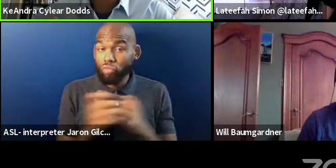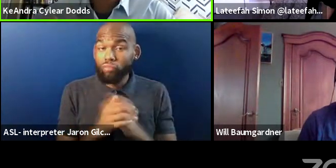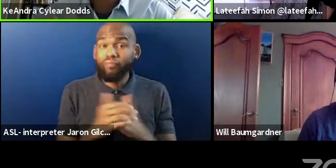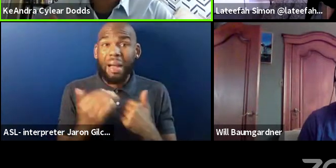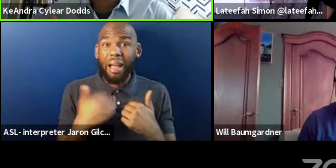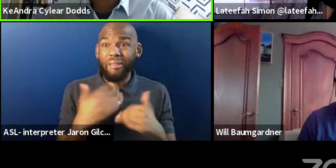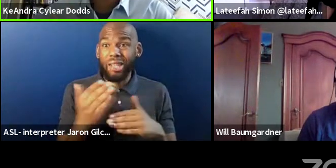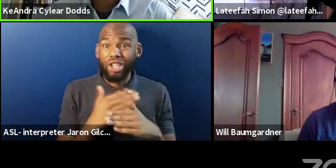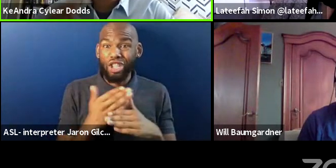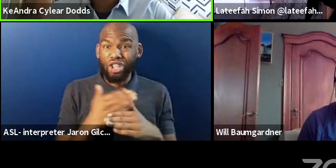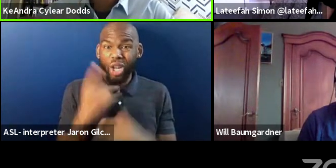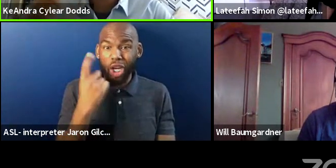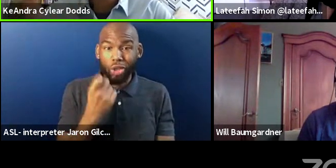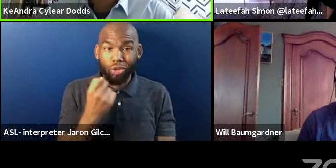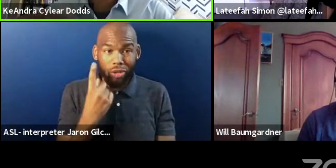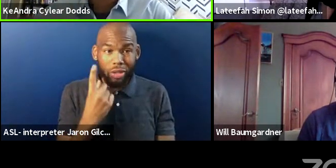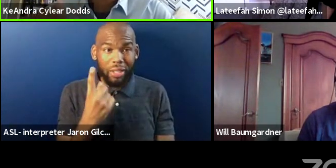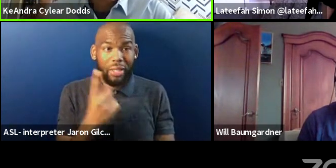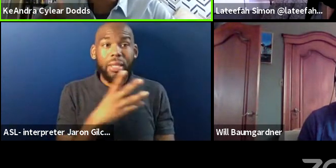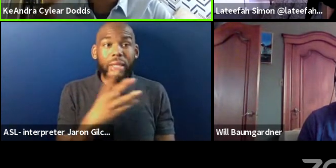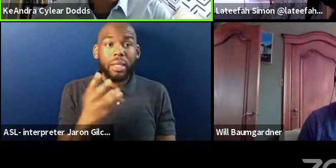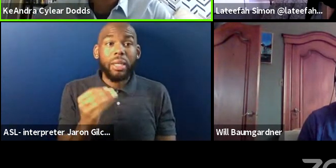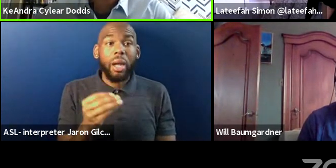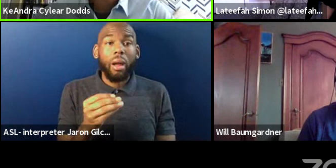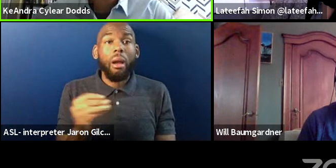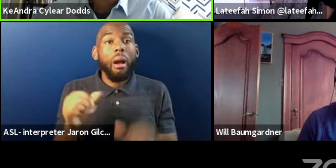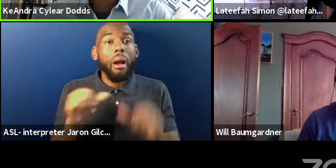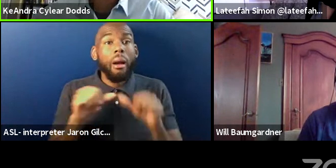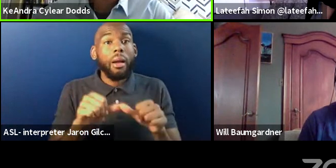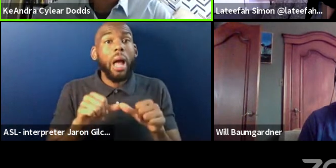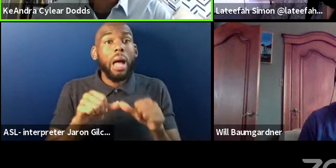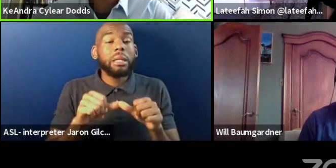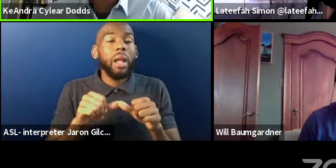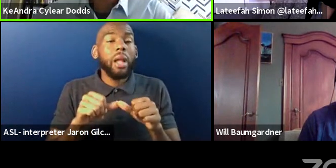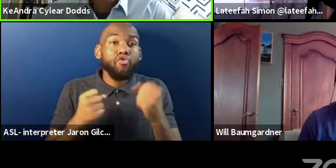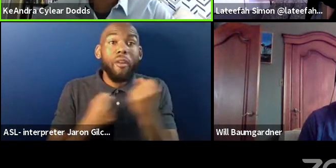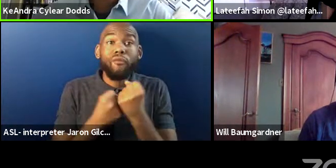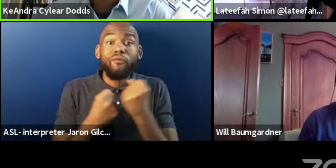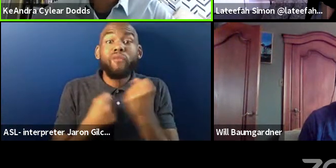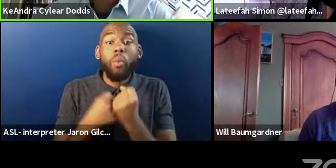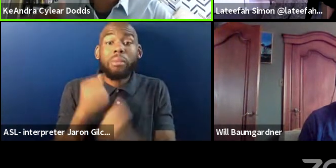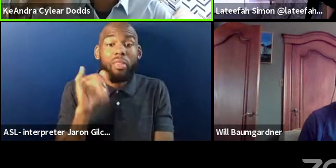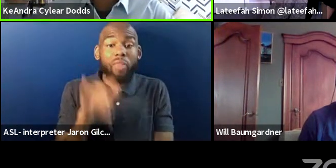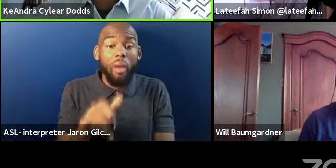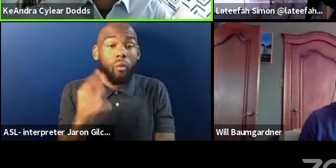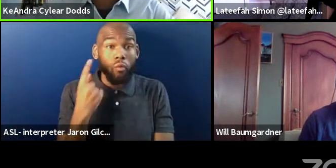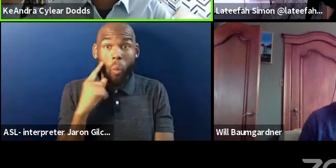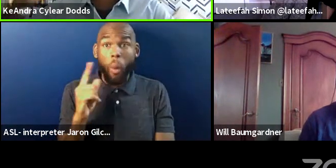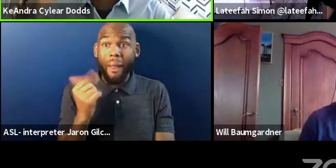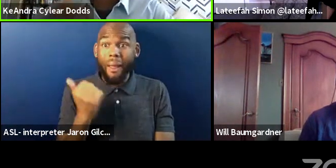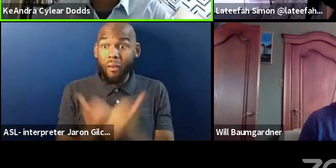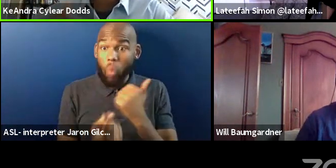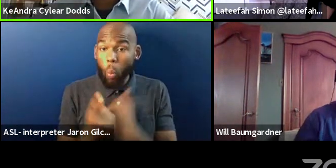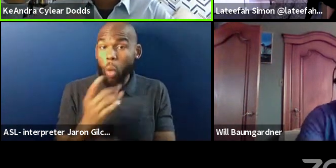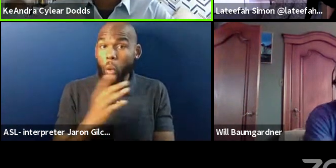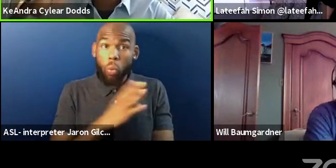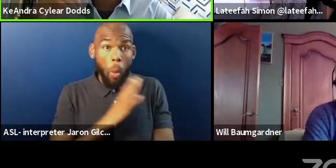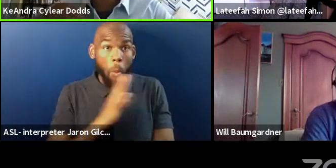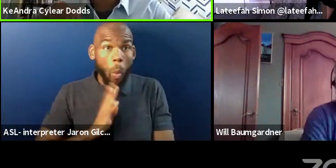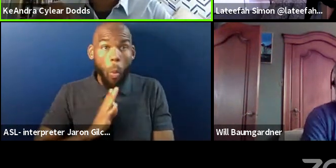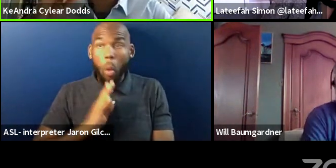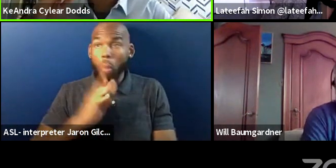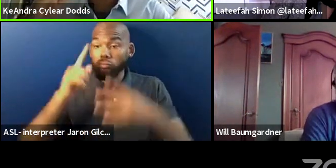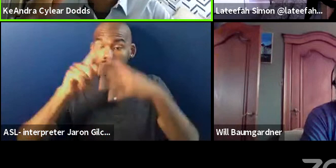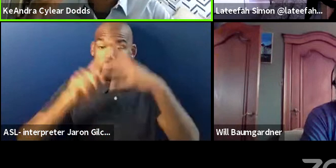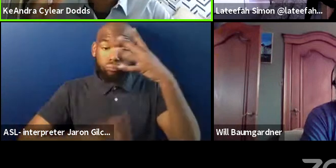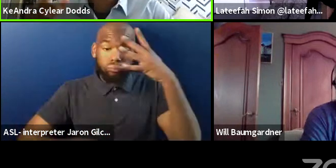understanding of what that definition is, and now constantly reinforcing it so that it's, for everyone from our board on down, we're all on